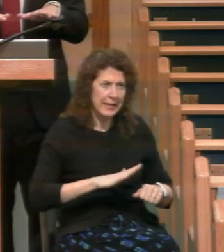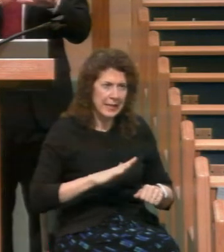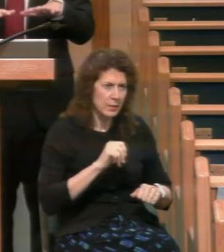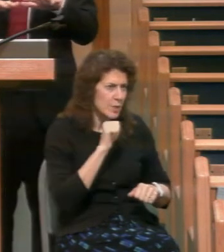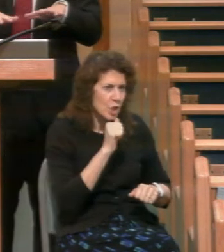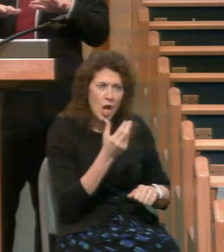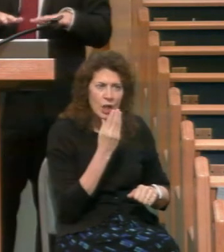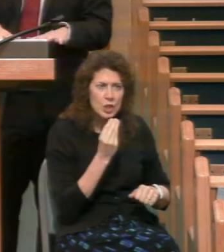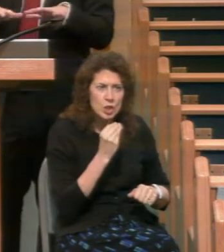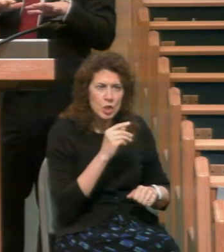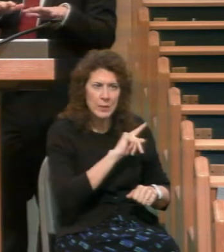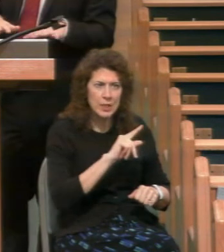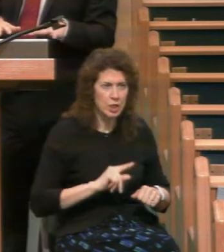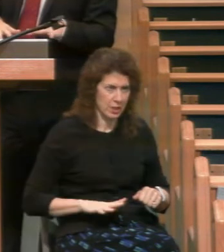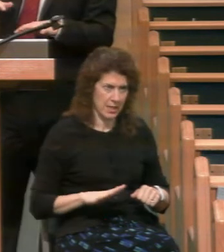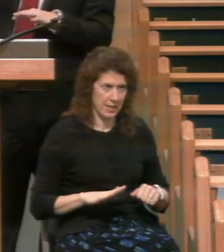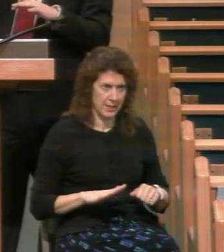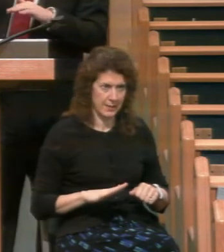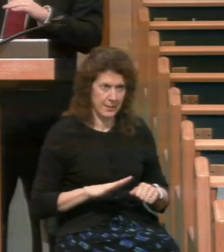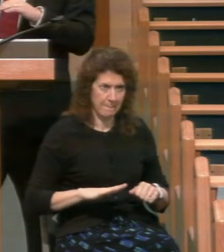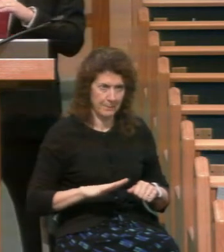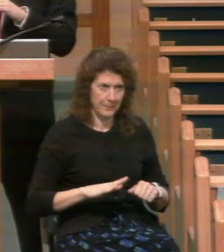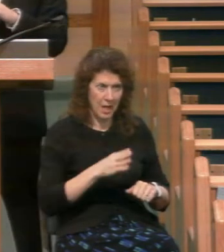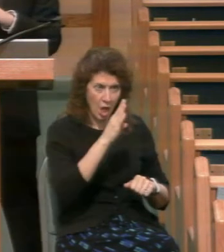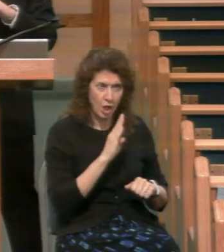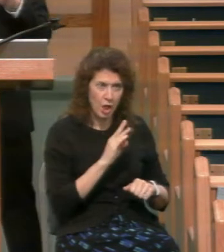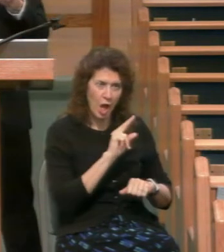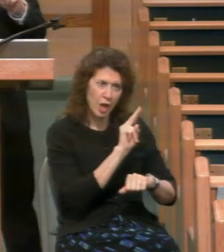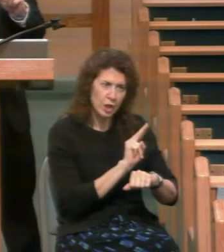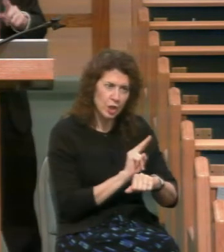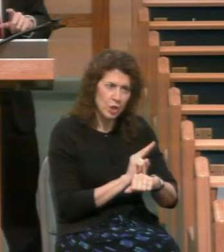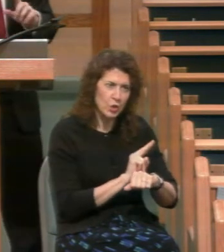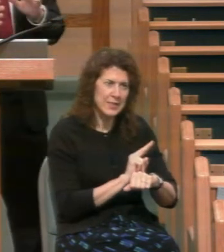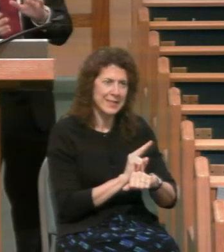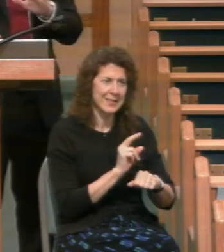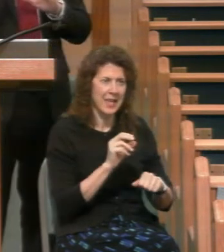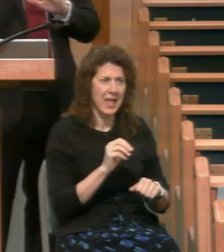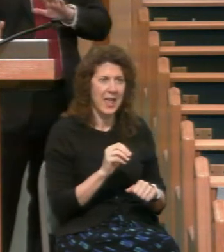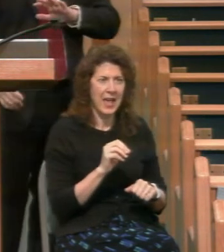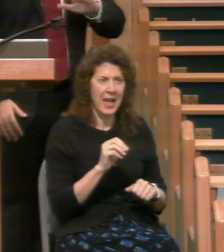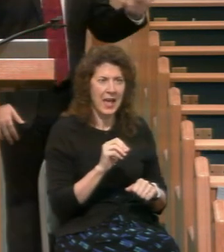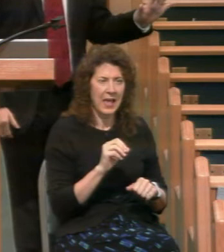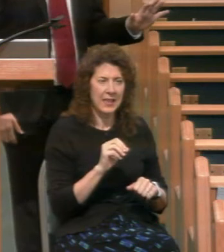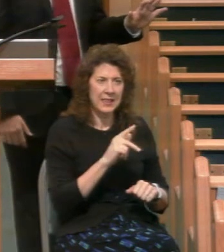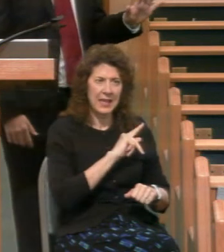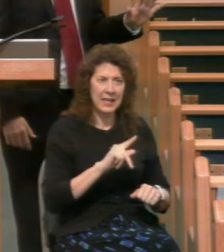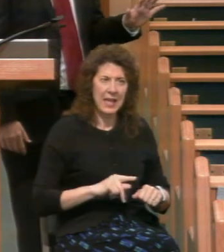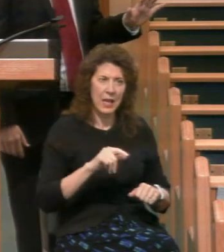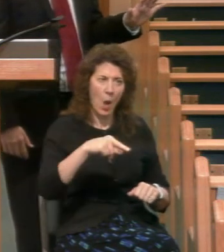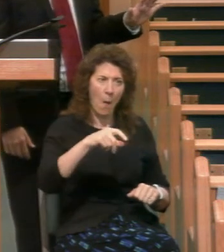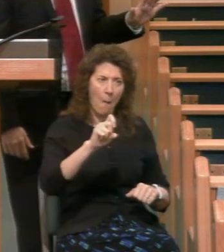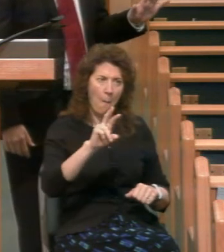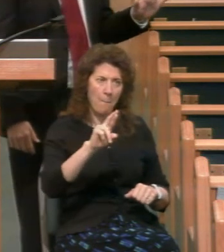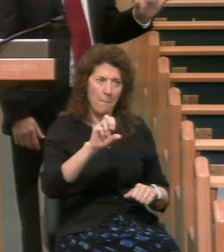those things. God used Cyrus, king of Persia, to fulfill a promise. But what's interesting is this was something that had been spoken of by whom?